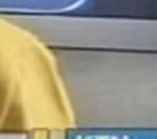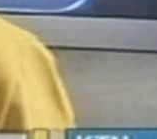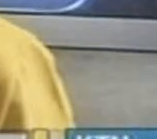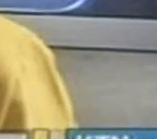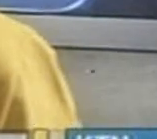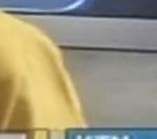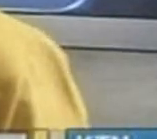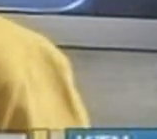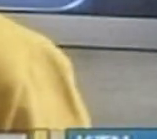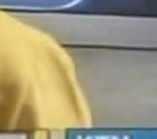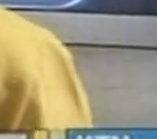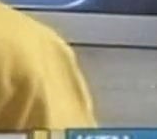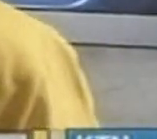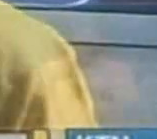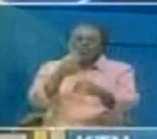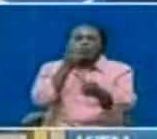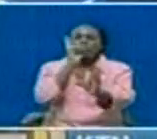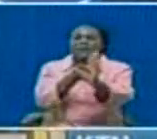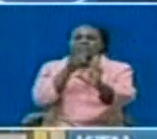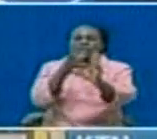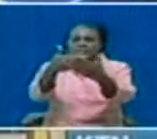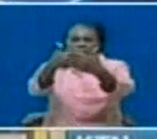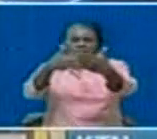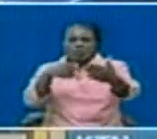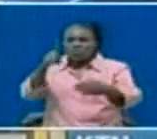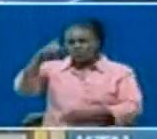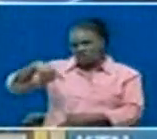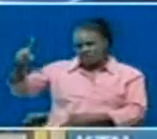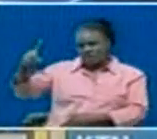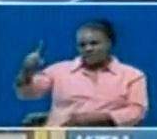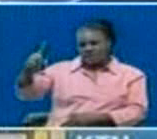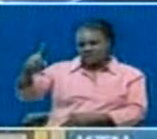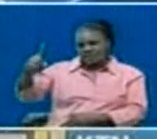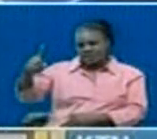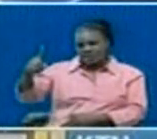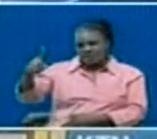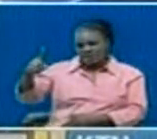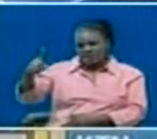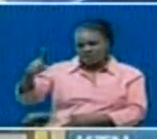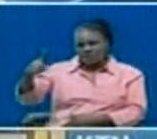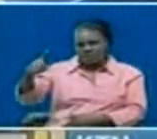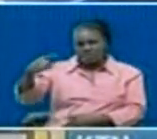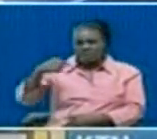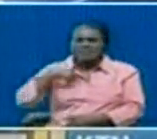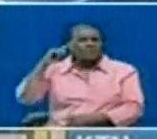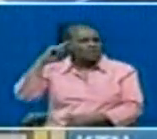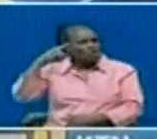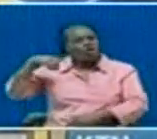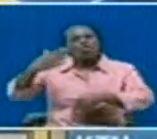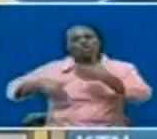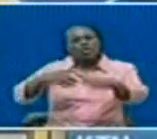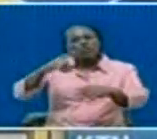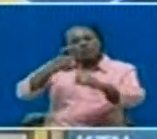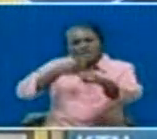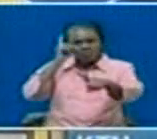How many times did you play before winning? The jackpot? I've been playing since it started. You